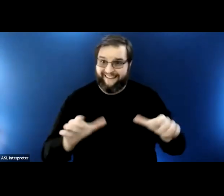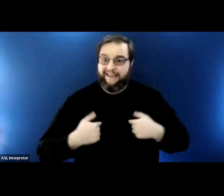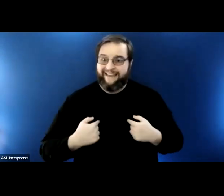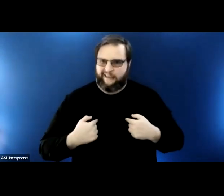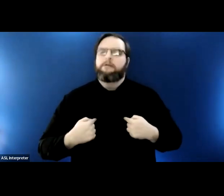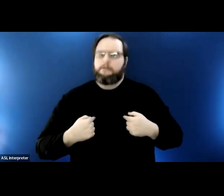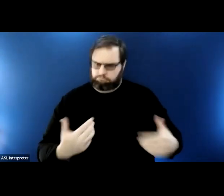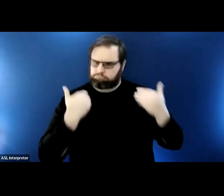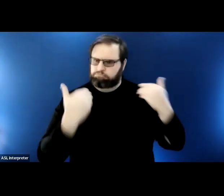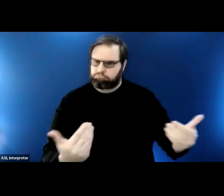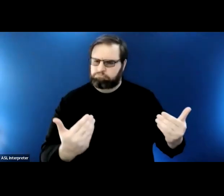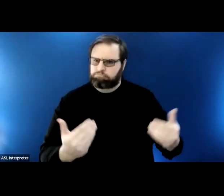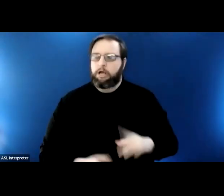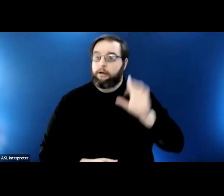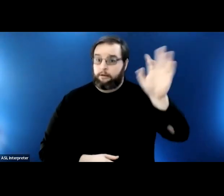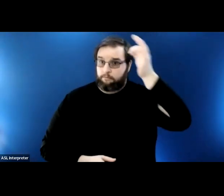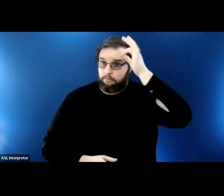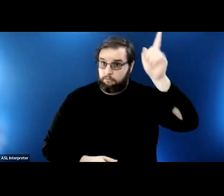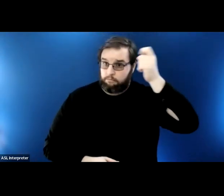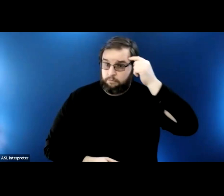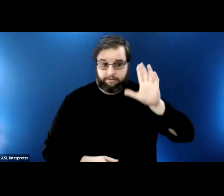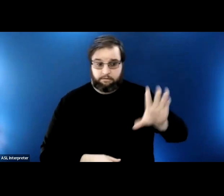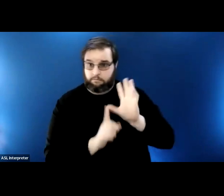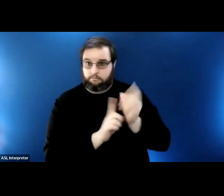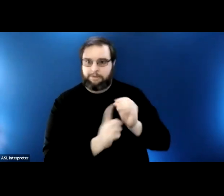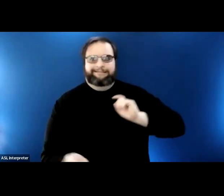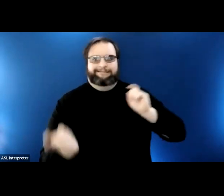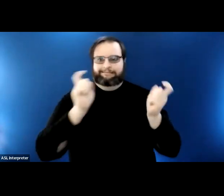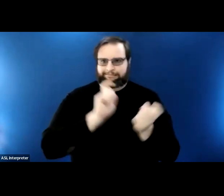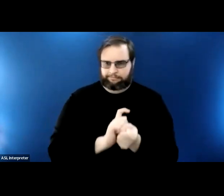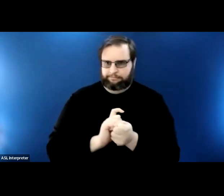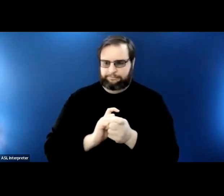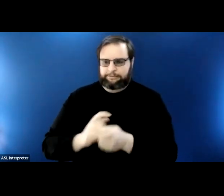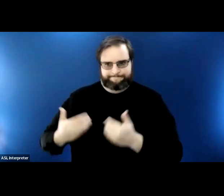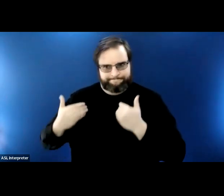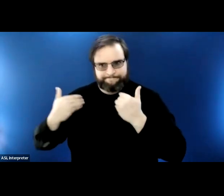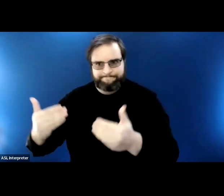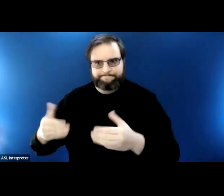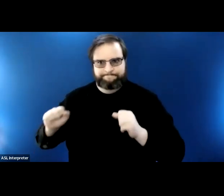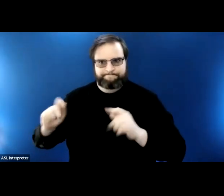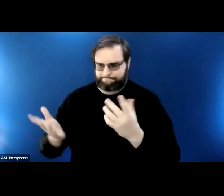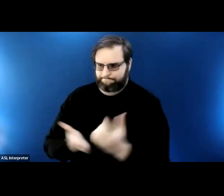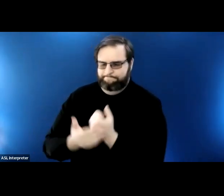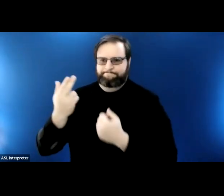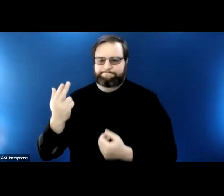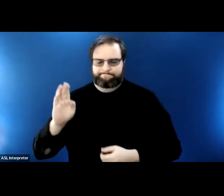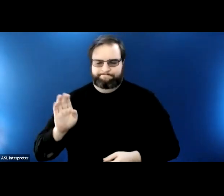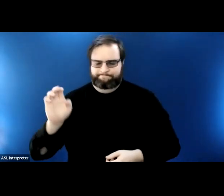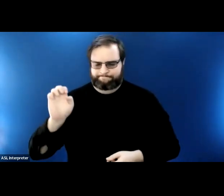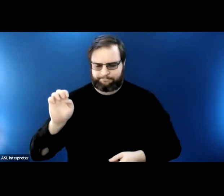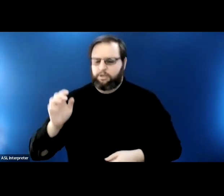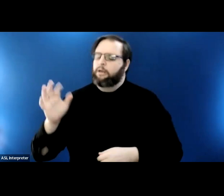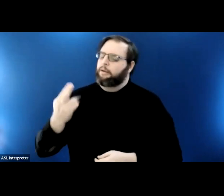the culture of our federal government when it comes to advancing opportunities for our HBCUs.